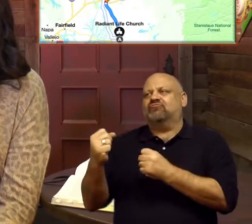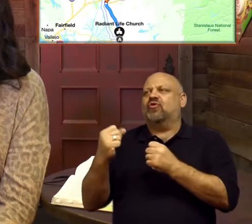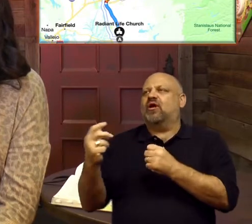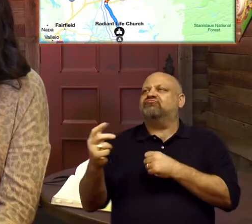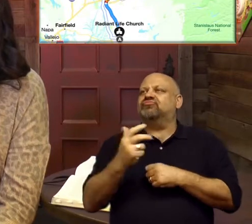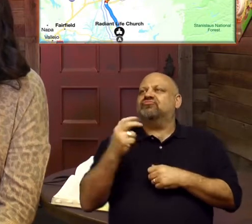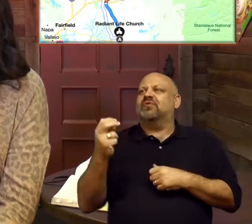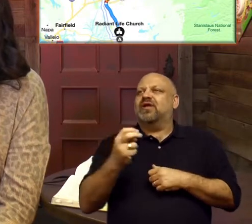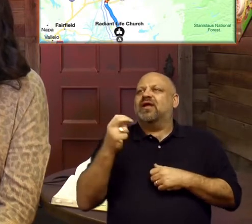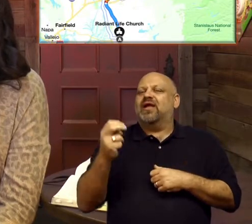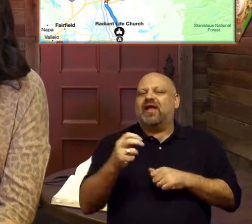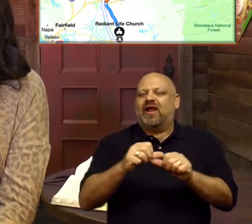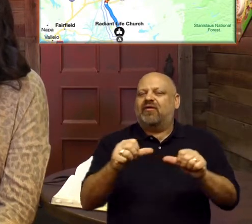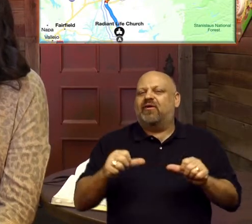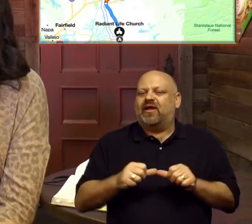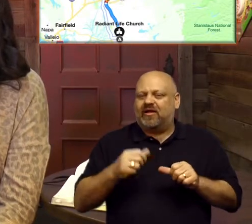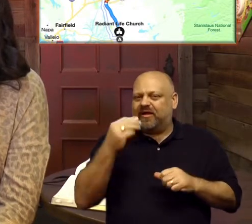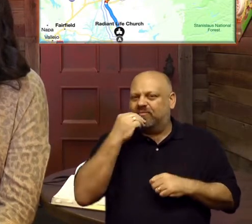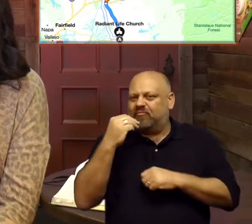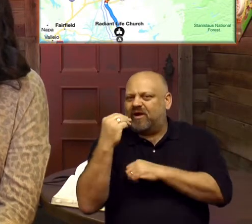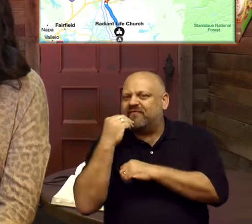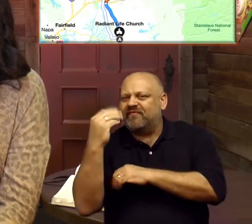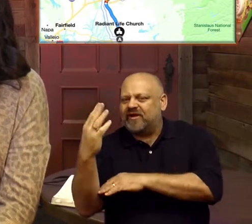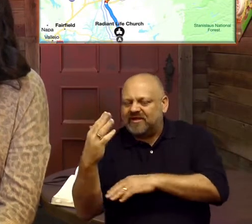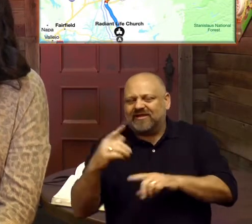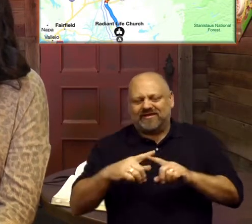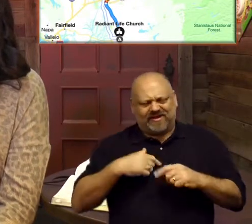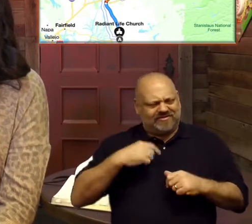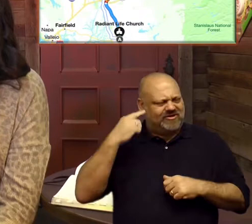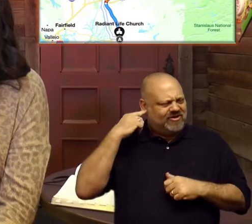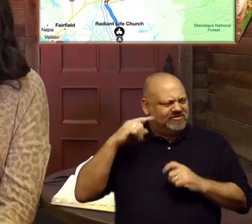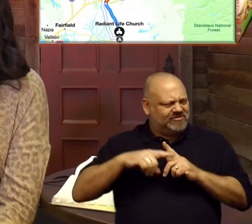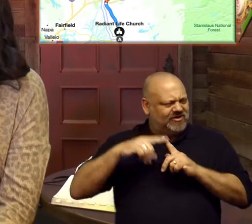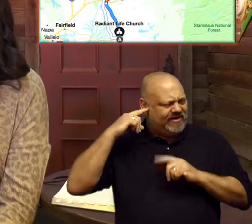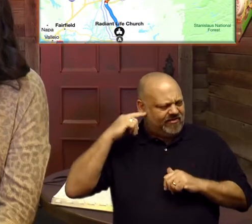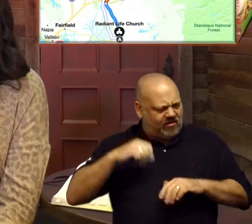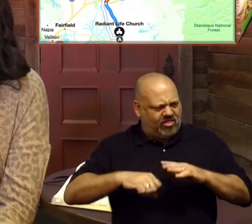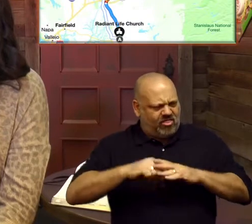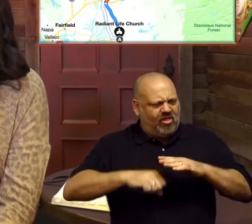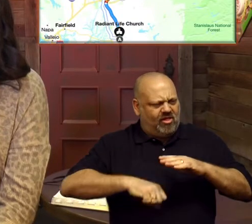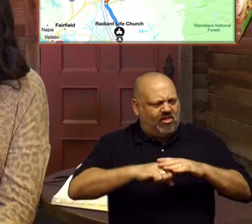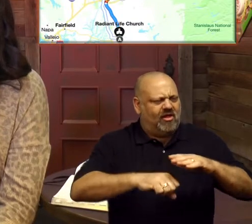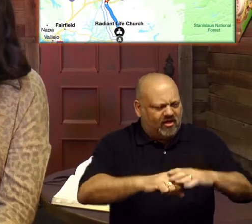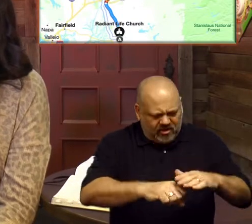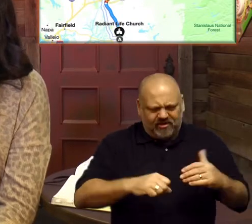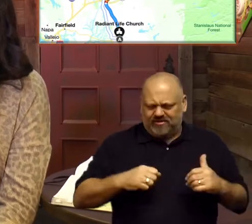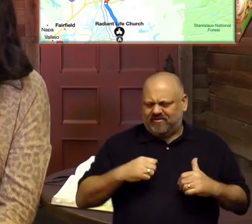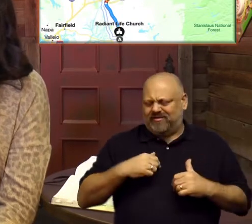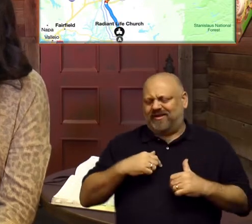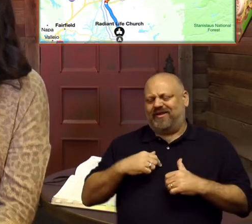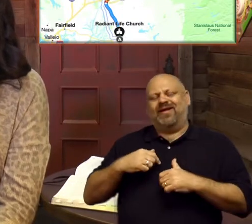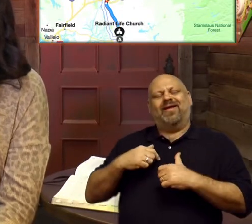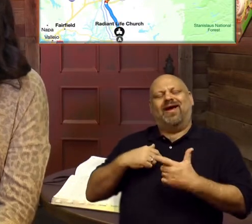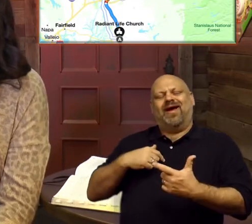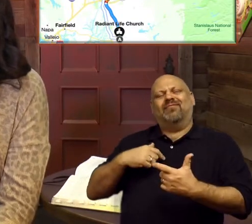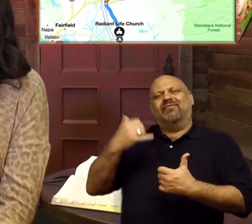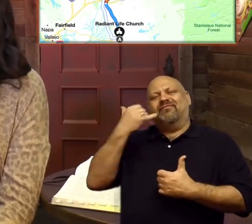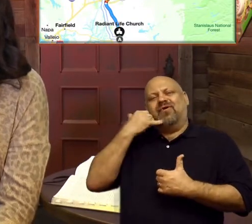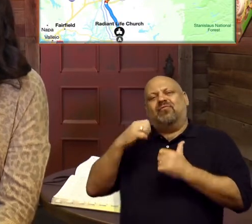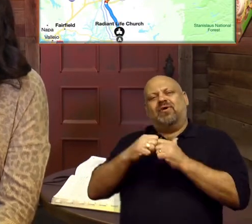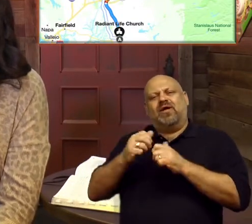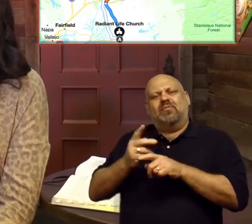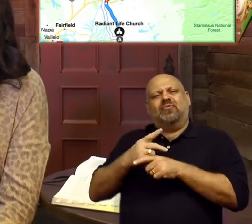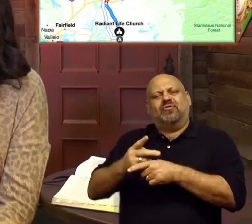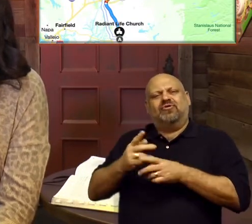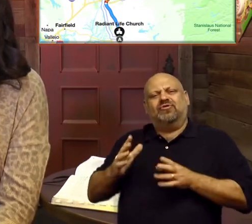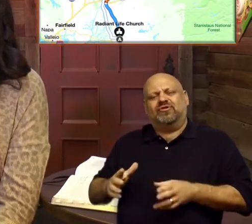and I started hearing this thump, thump, thump sound while I was on the phone with the producer of our Bible Man videos, who came to my mind.